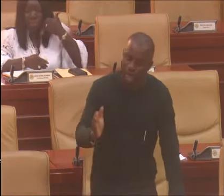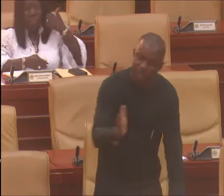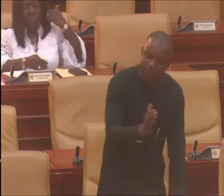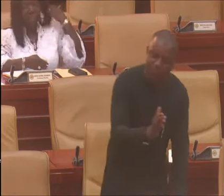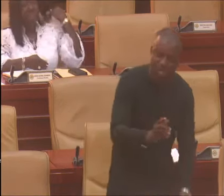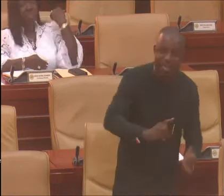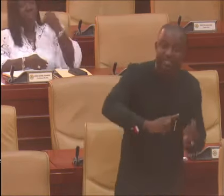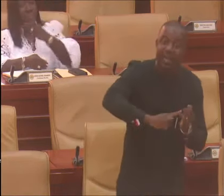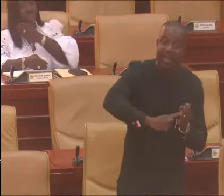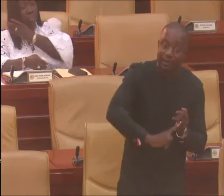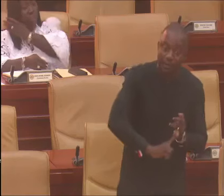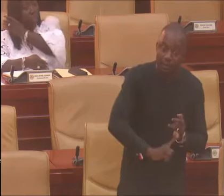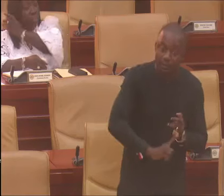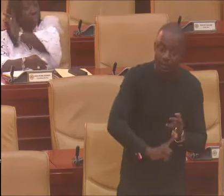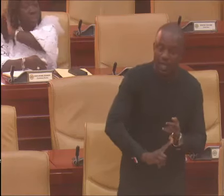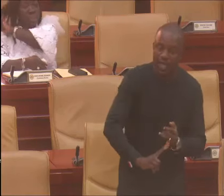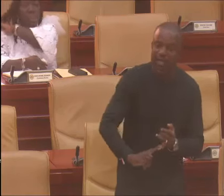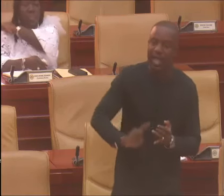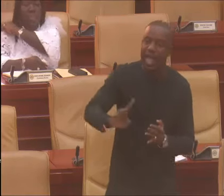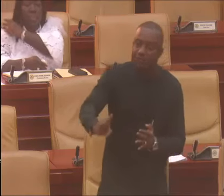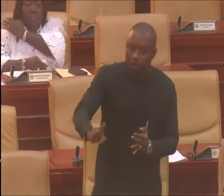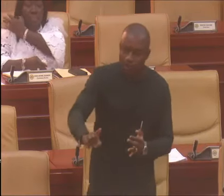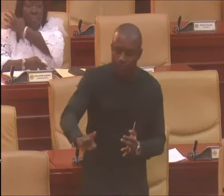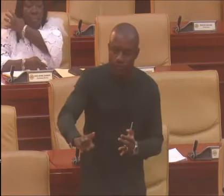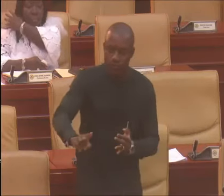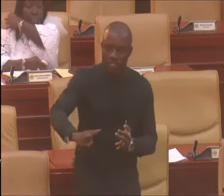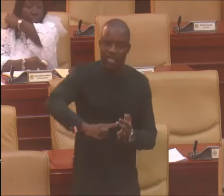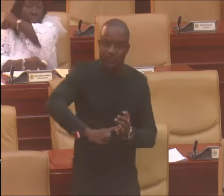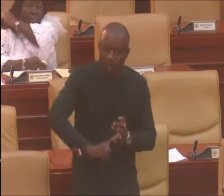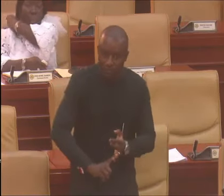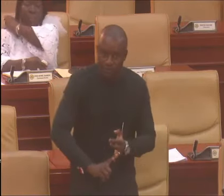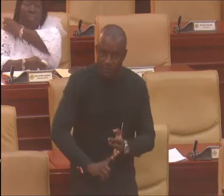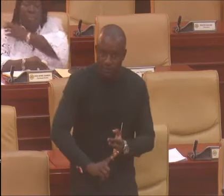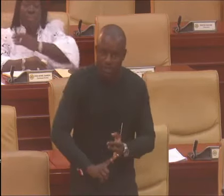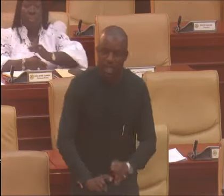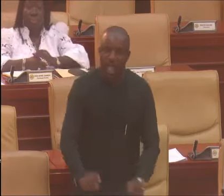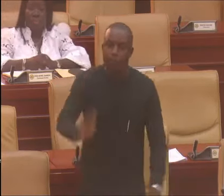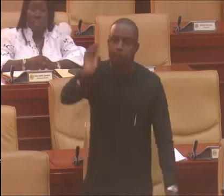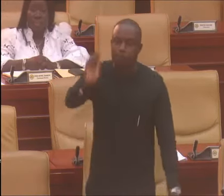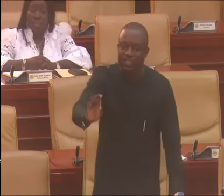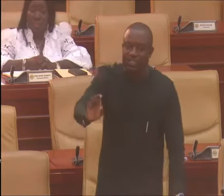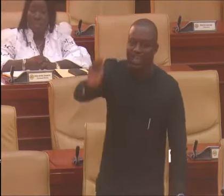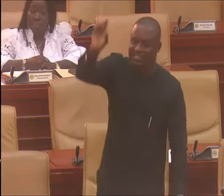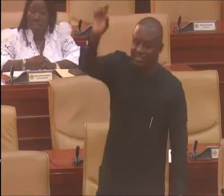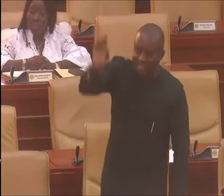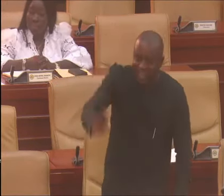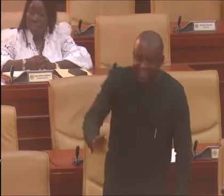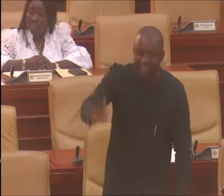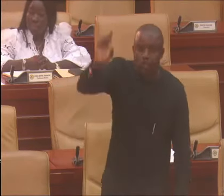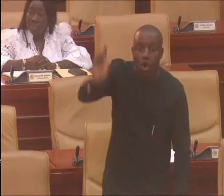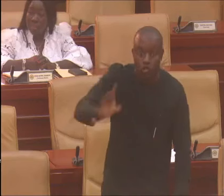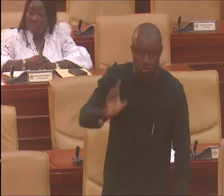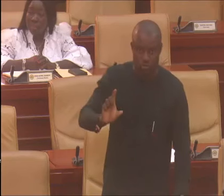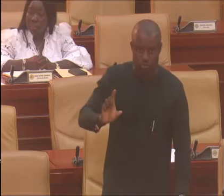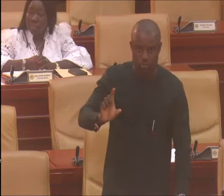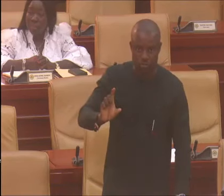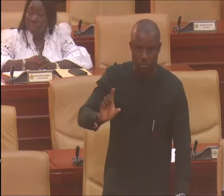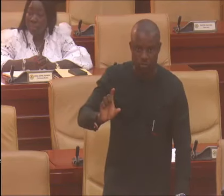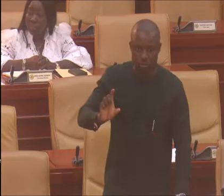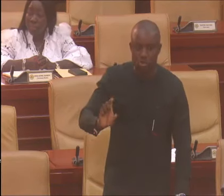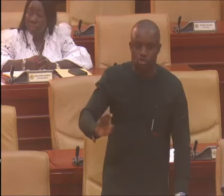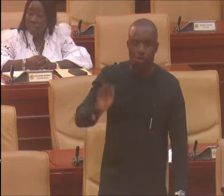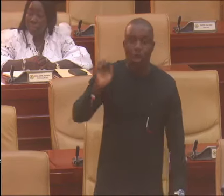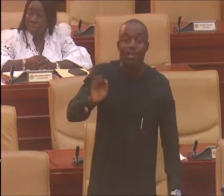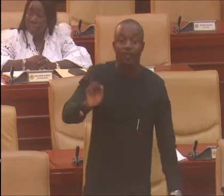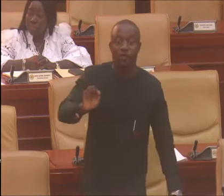hive off NHIL and hive off Get Fund and put it as a standing cost.